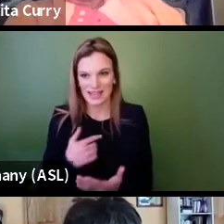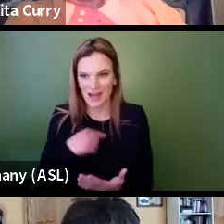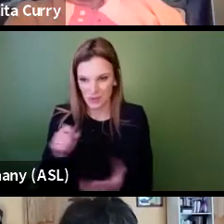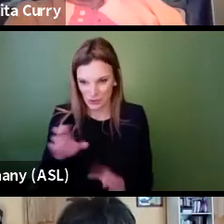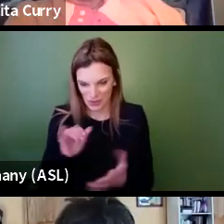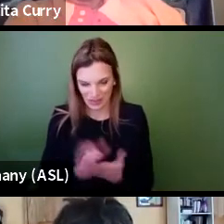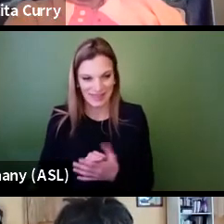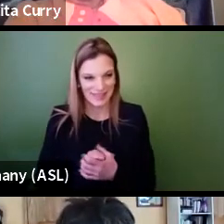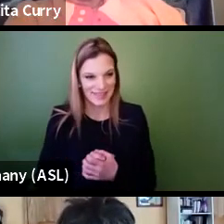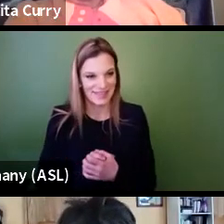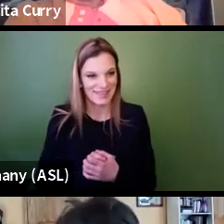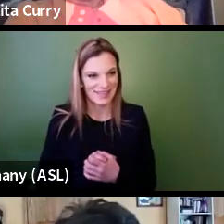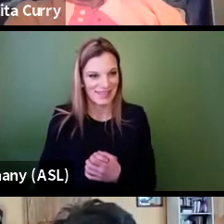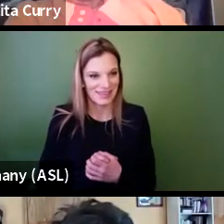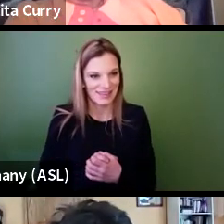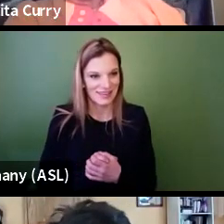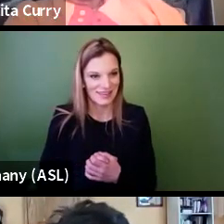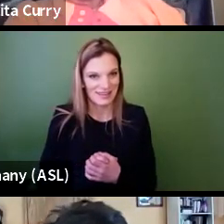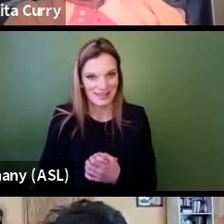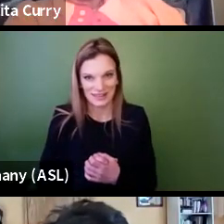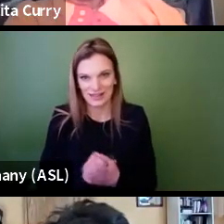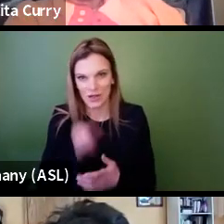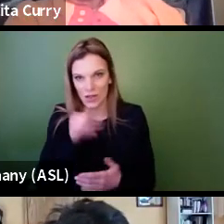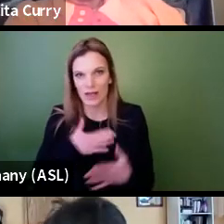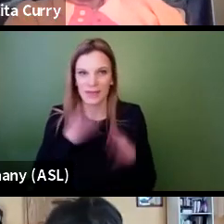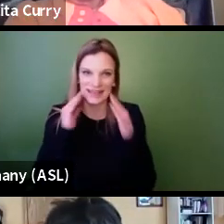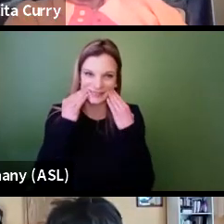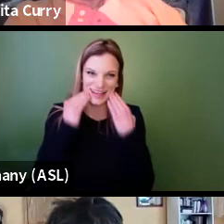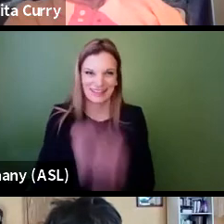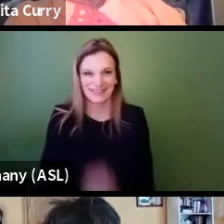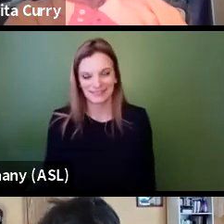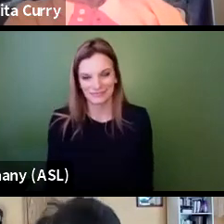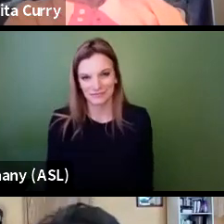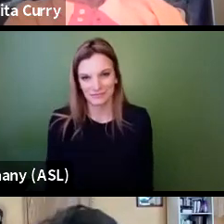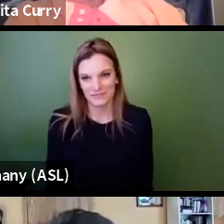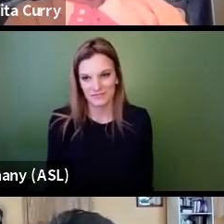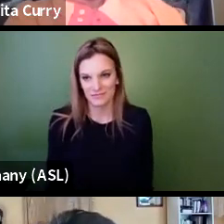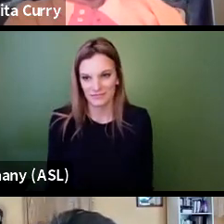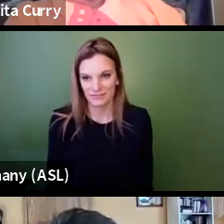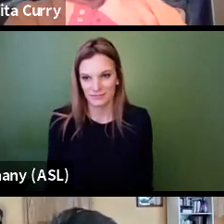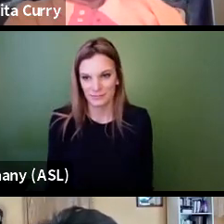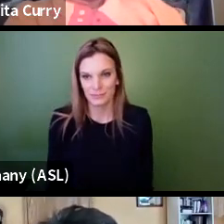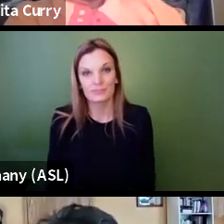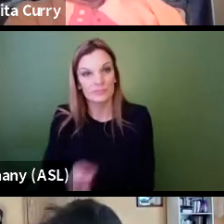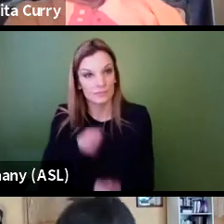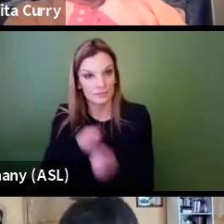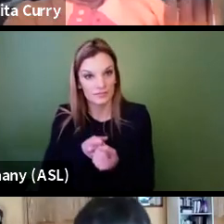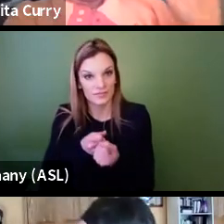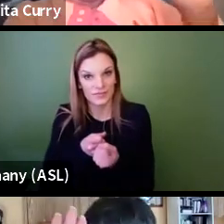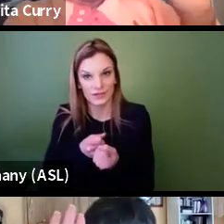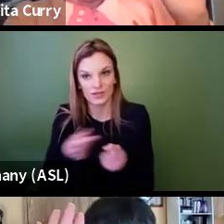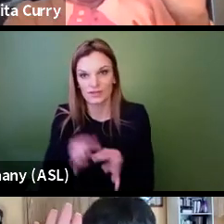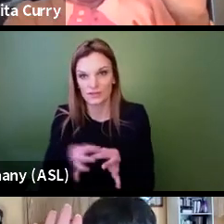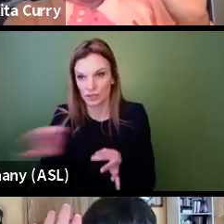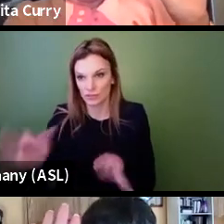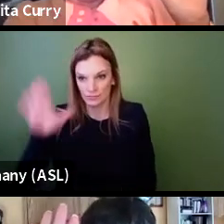that. They didn't like my smile, so. In favor of adjourning, raise your hand.